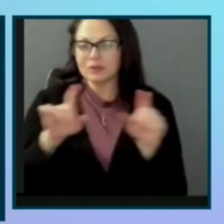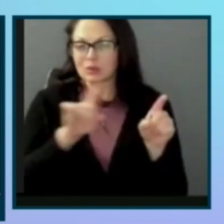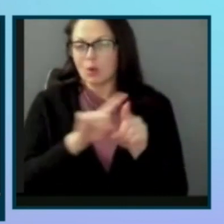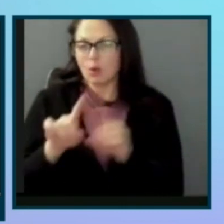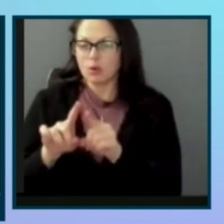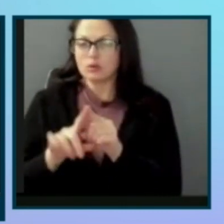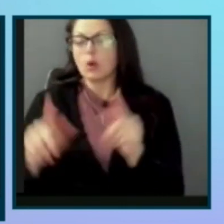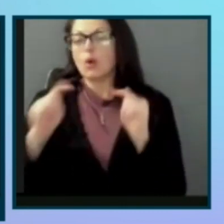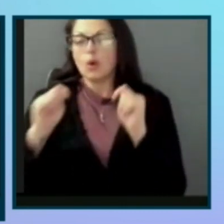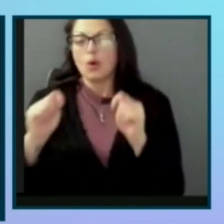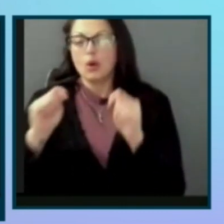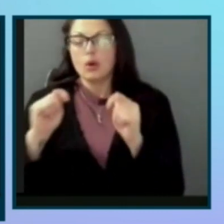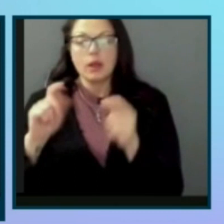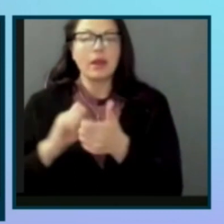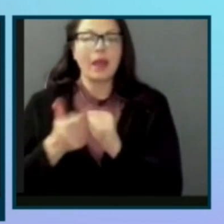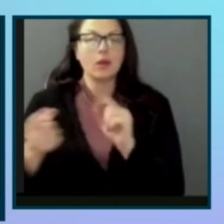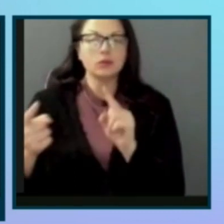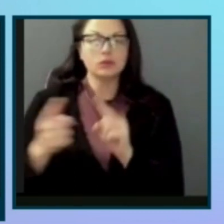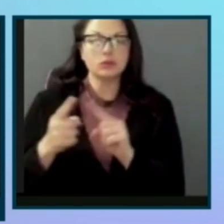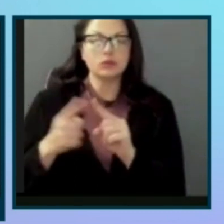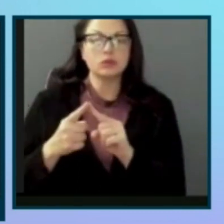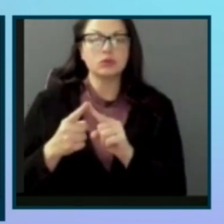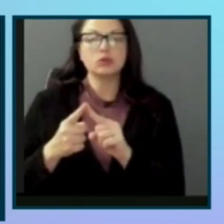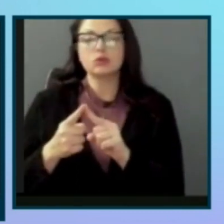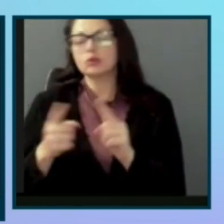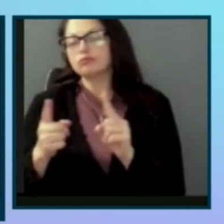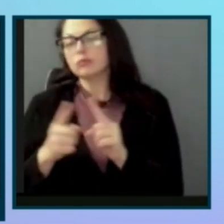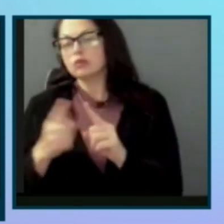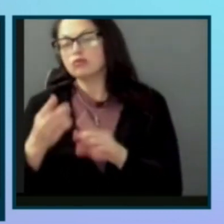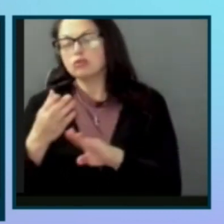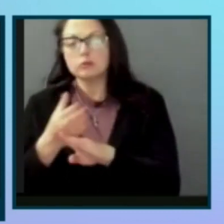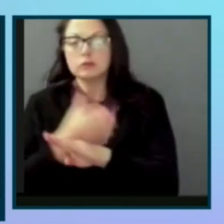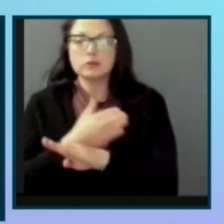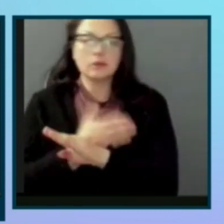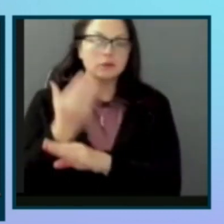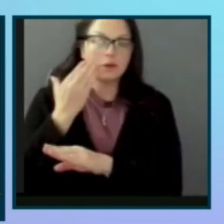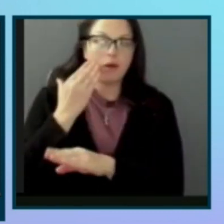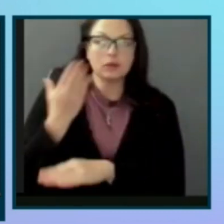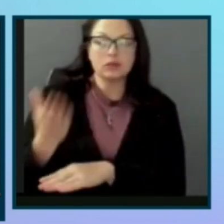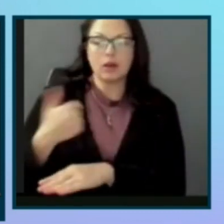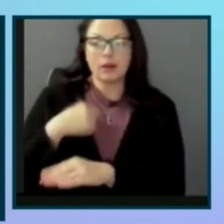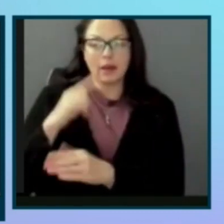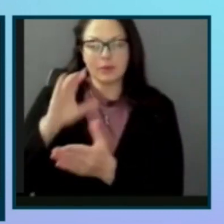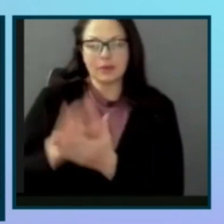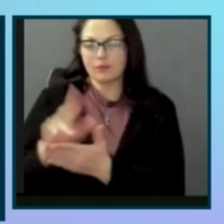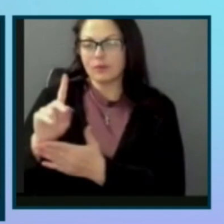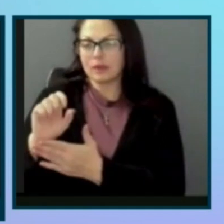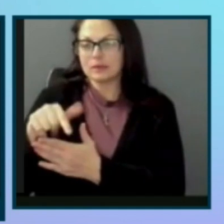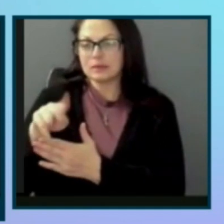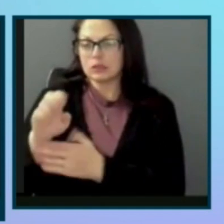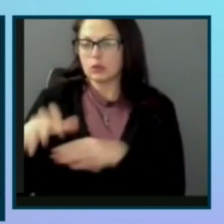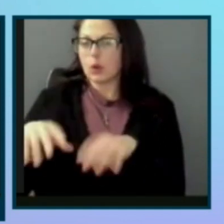like tutorials and how-to in order to ramp up some knowledge there. And I believe DQ hosts a lot of